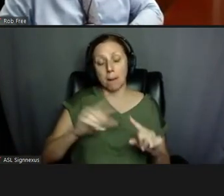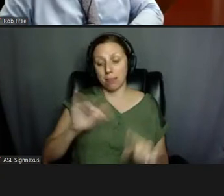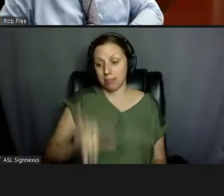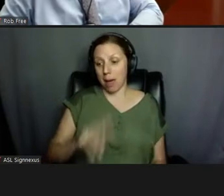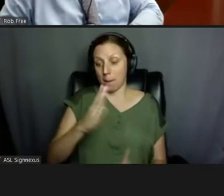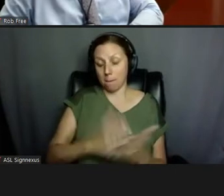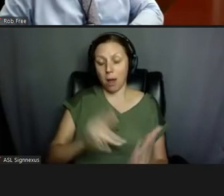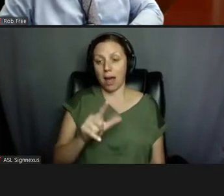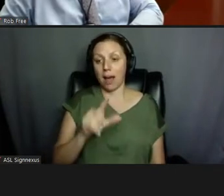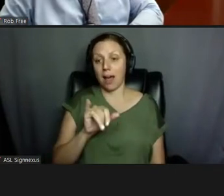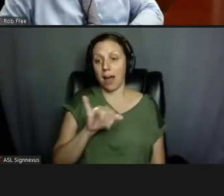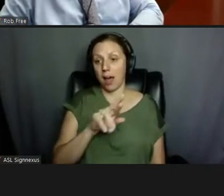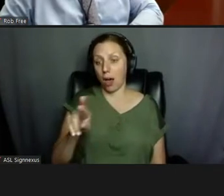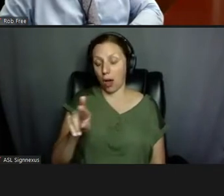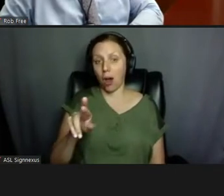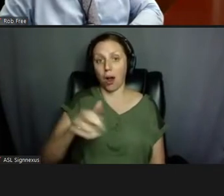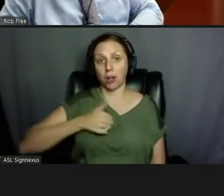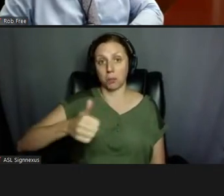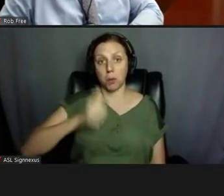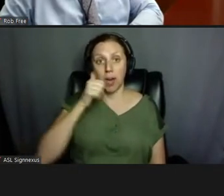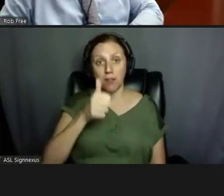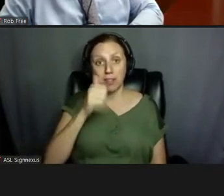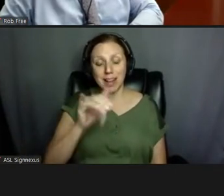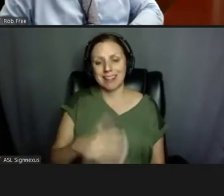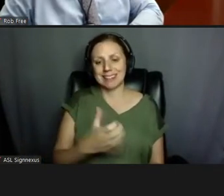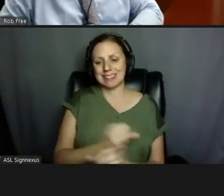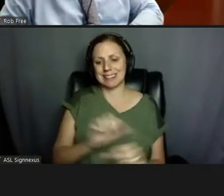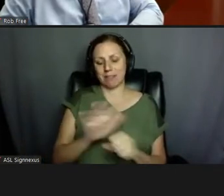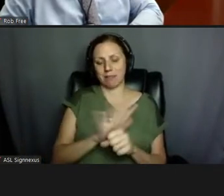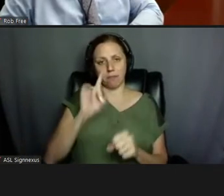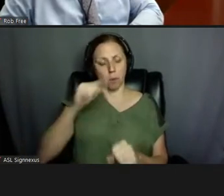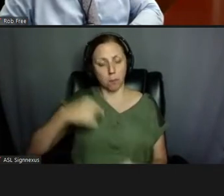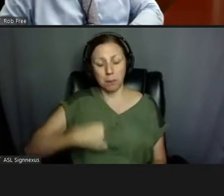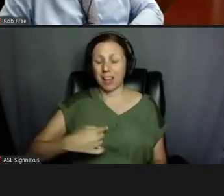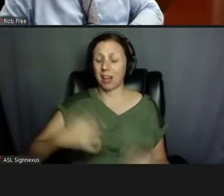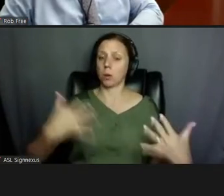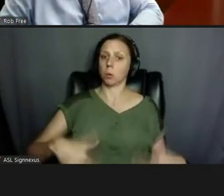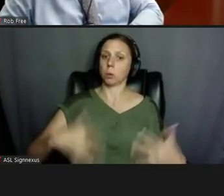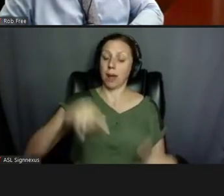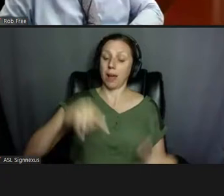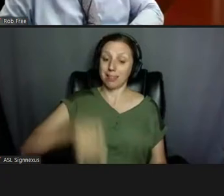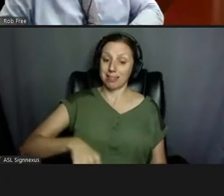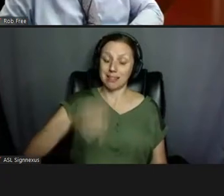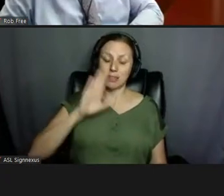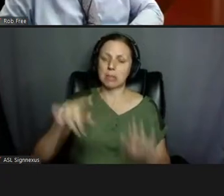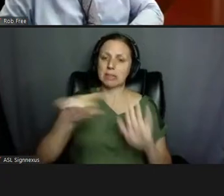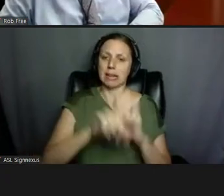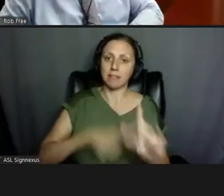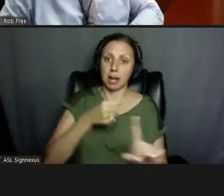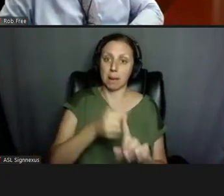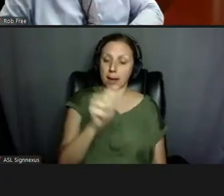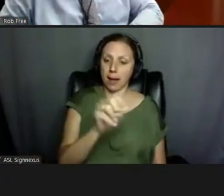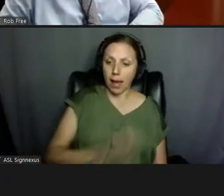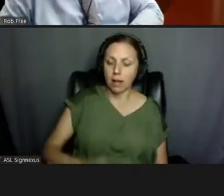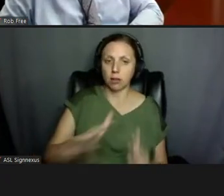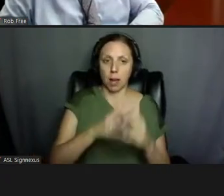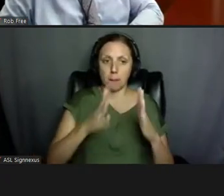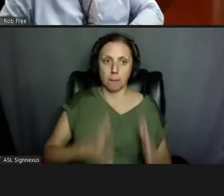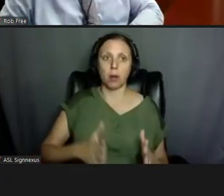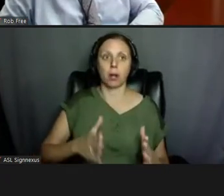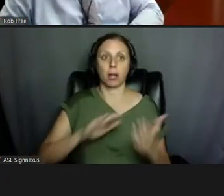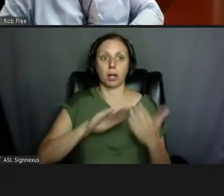zone. And I believe that this has a disparate impact to the Asian American community, many of whom live in Great